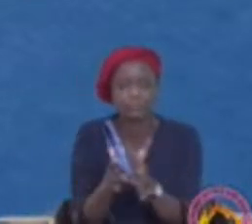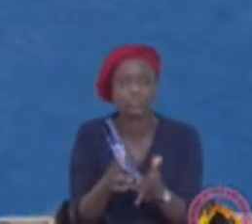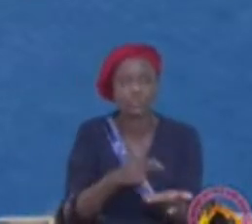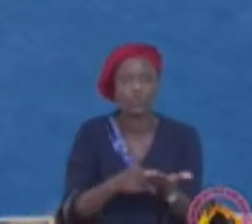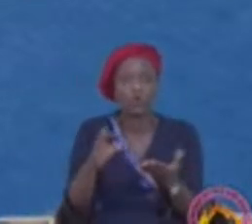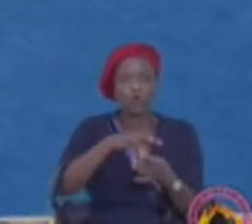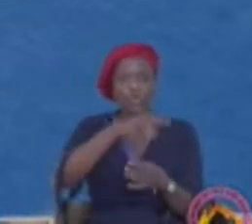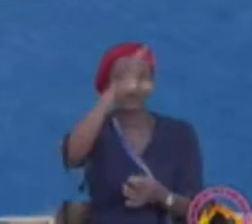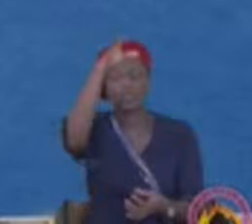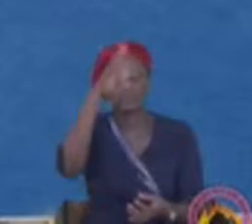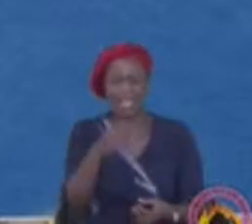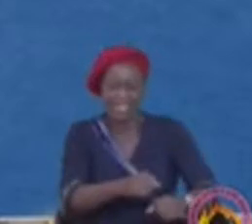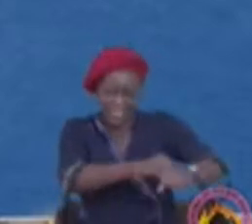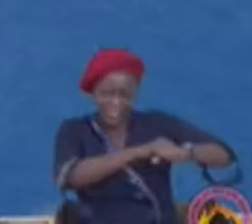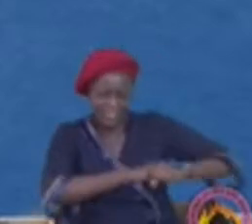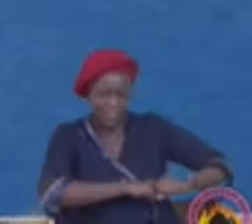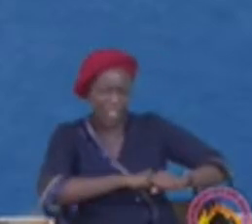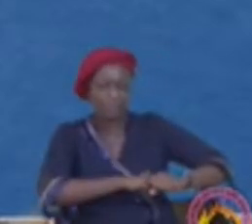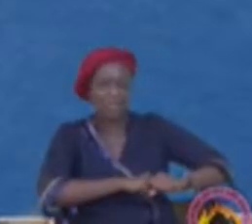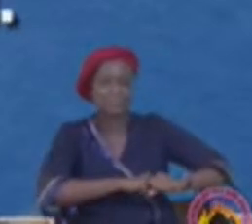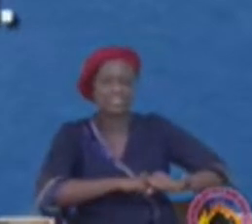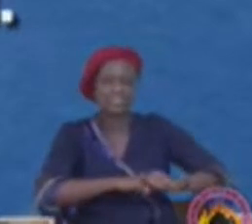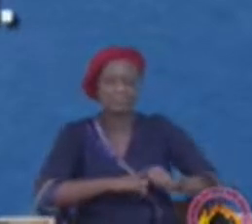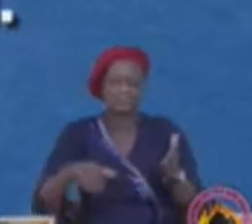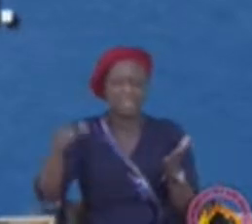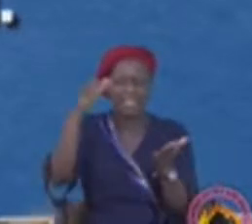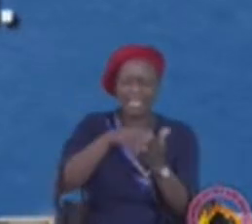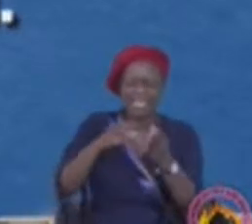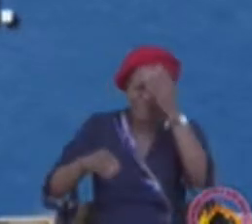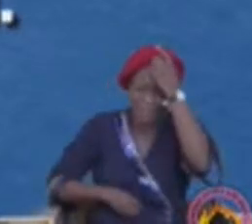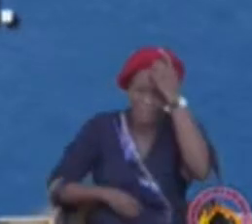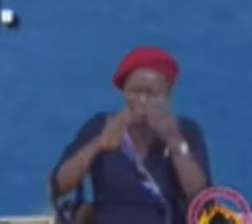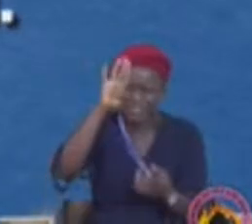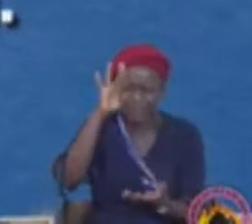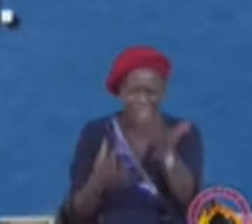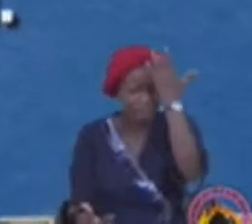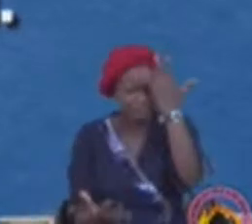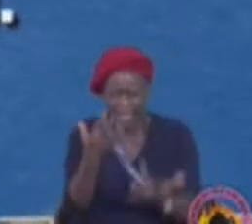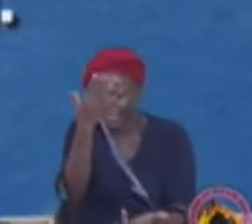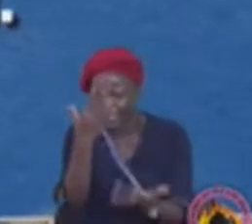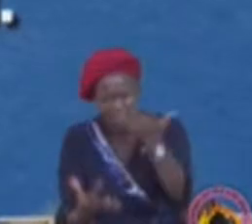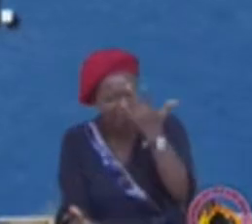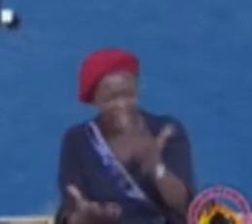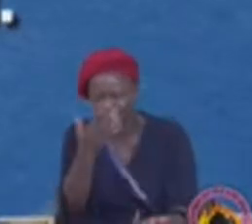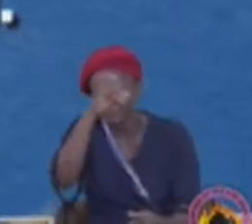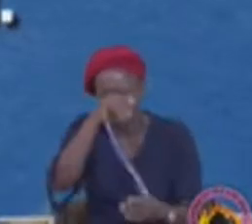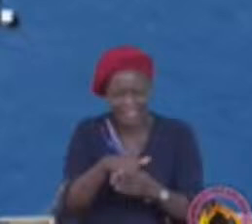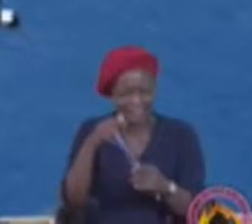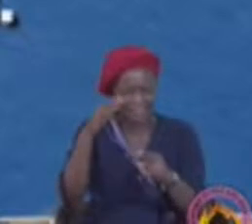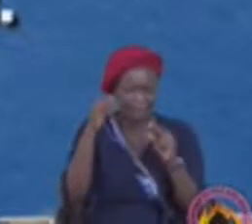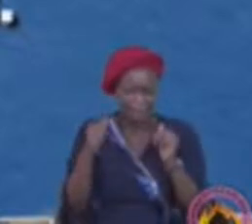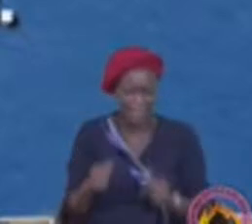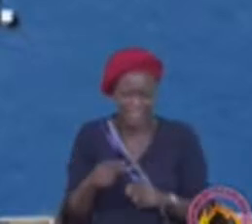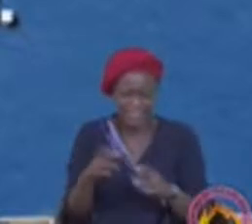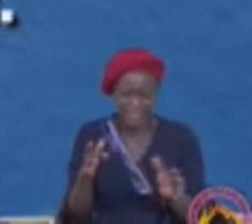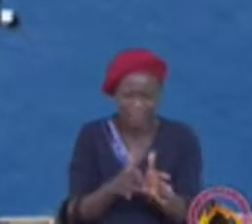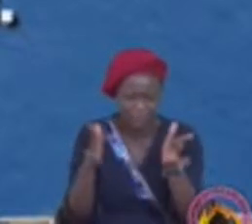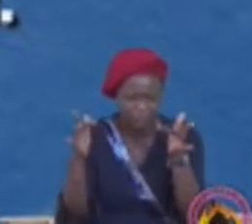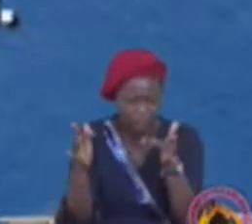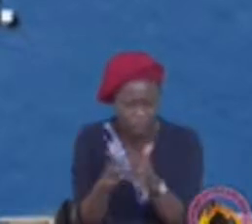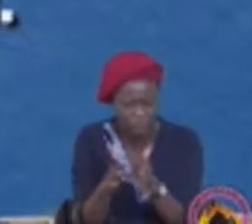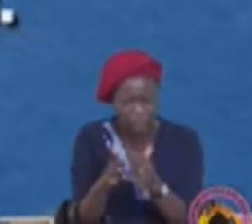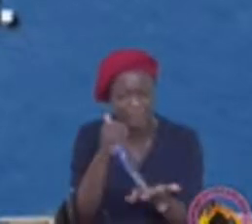fire. Secure my defense against infirmity by fire. Secure my defense against infirmity by fire. In the name of